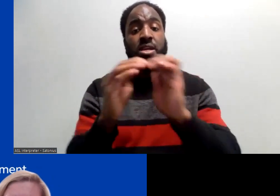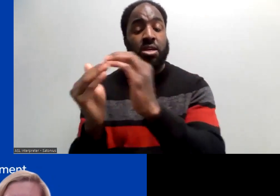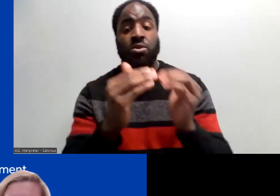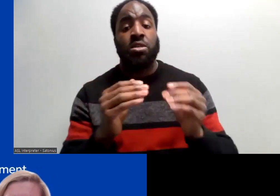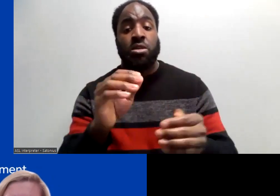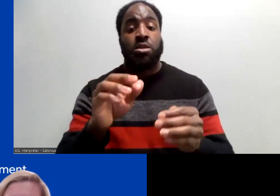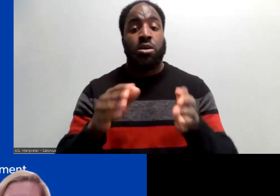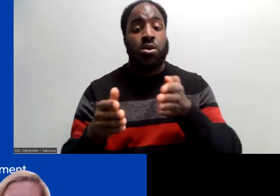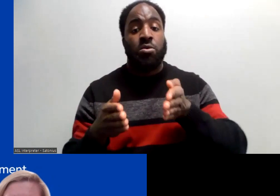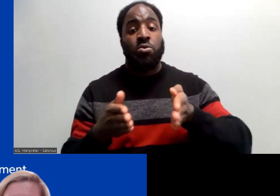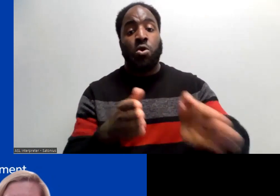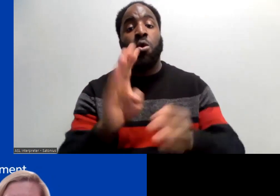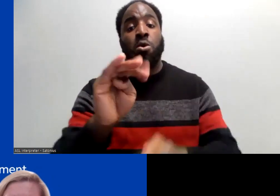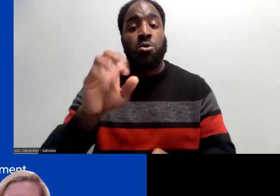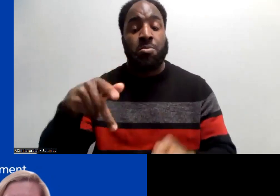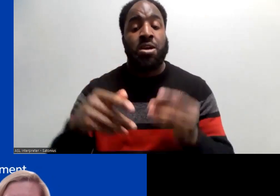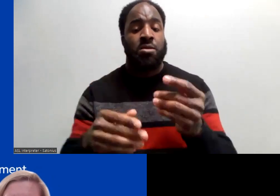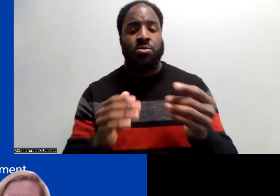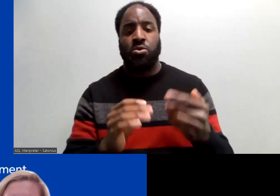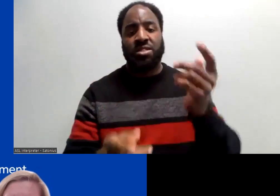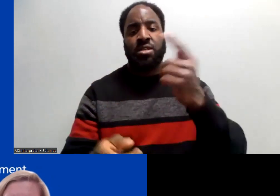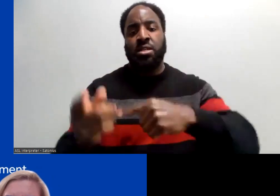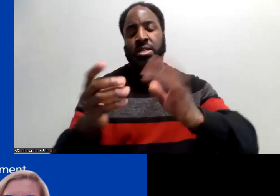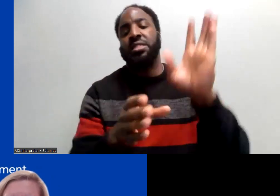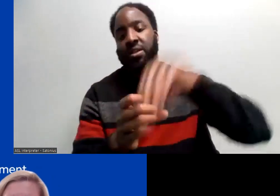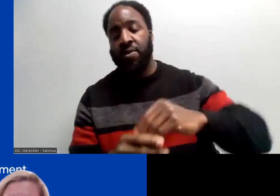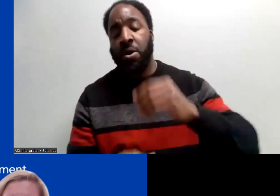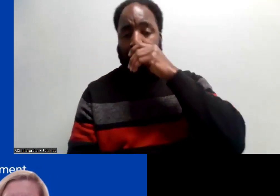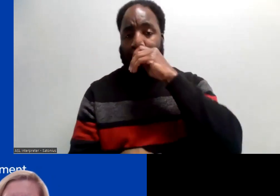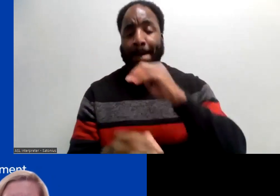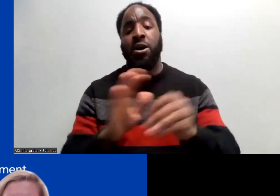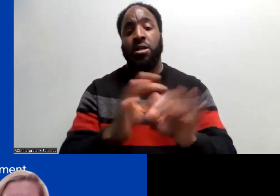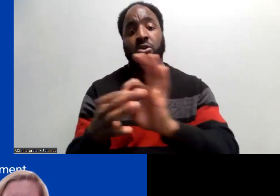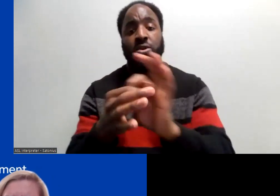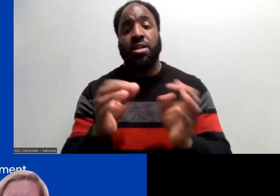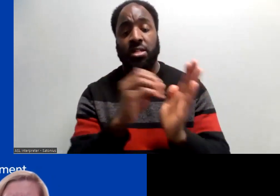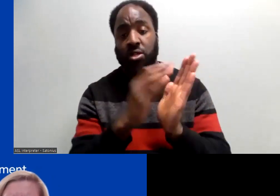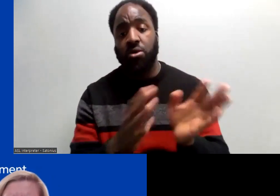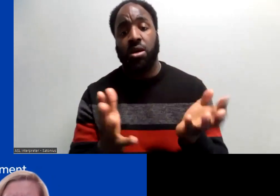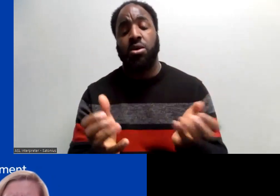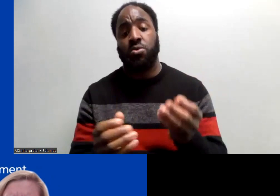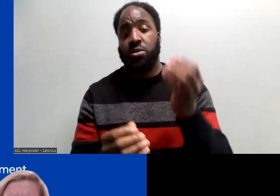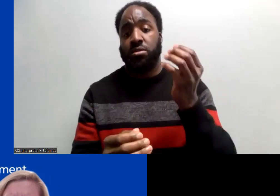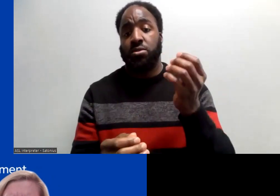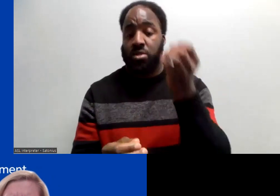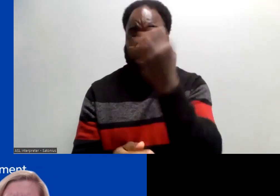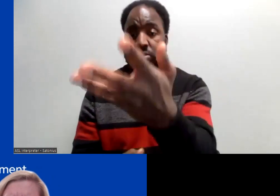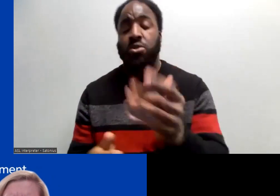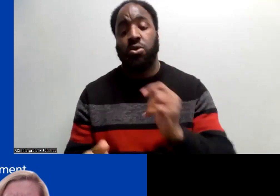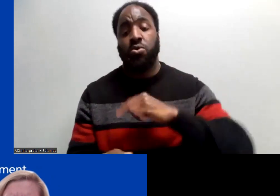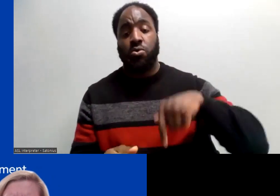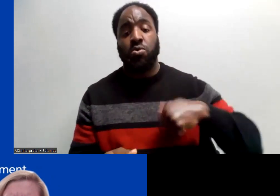how we're going to expand our infrastructure in this space. On a related note, I just wanted to note that we are going to